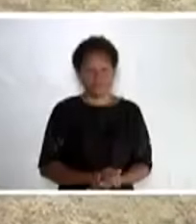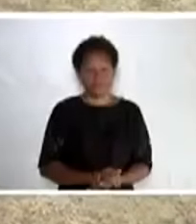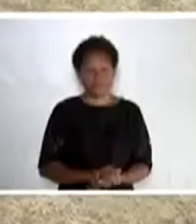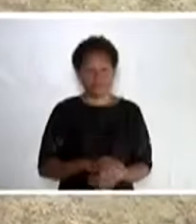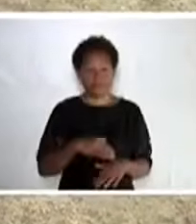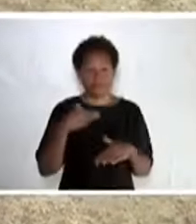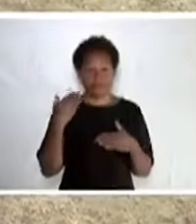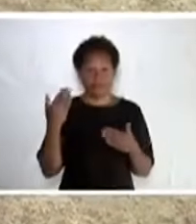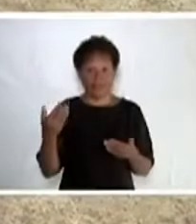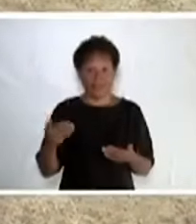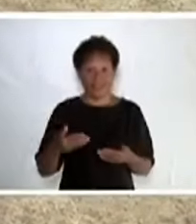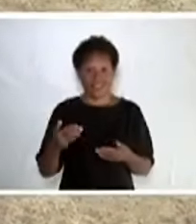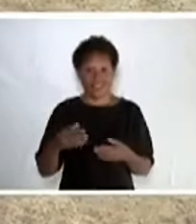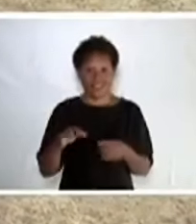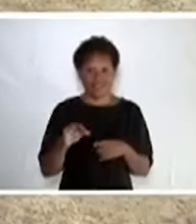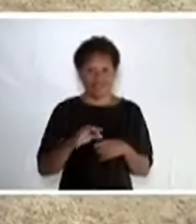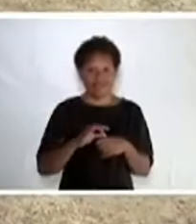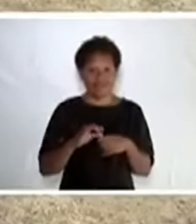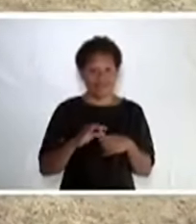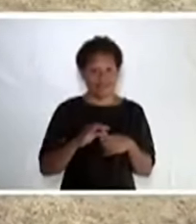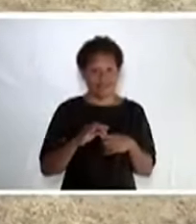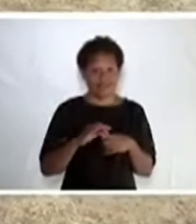Introducing the color ensigns